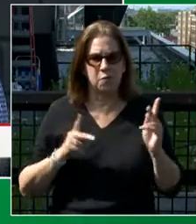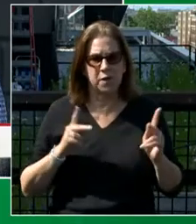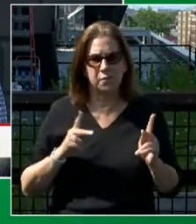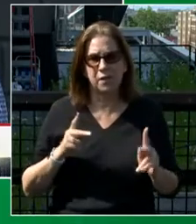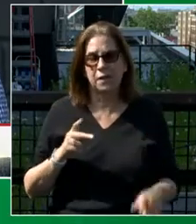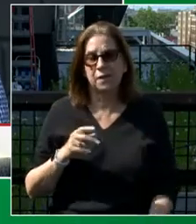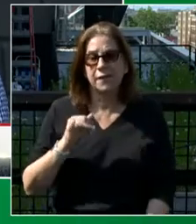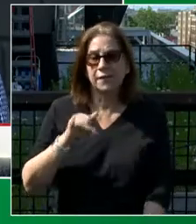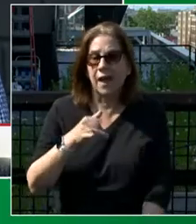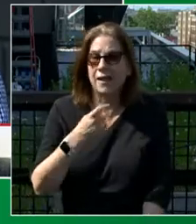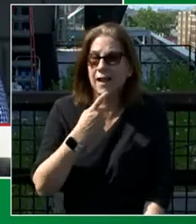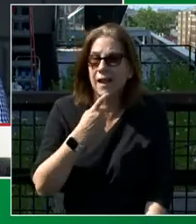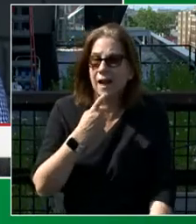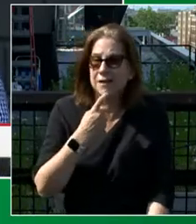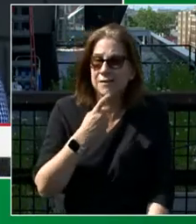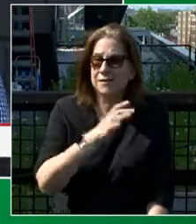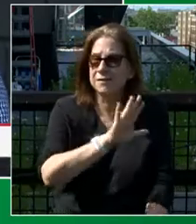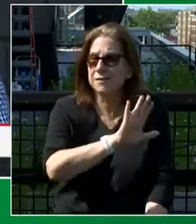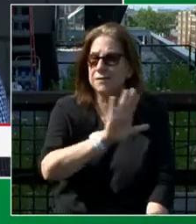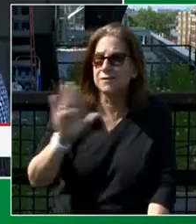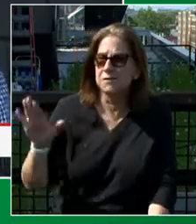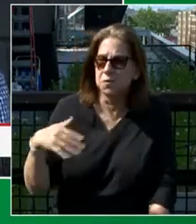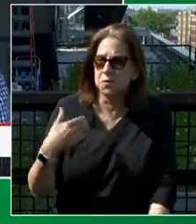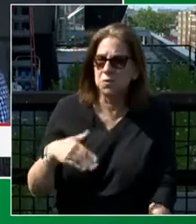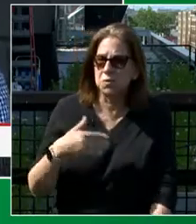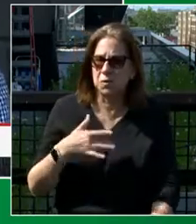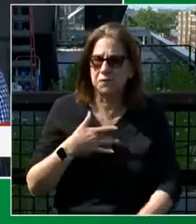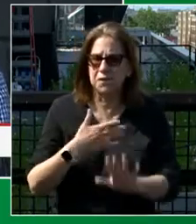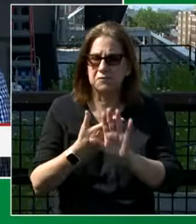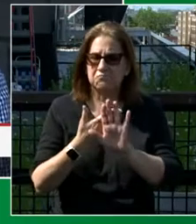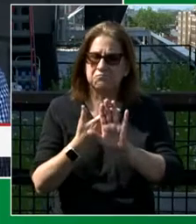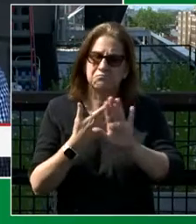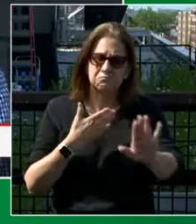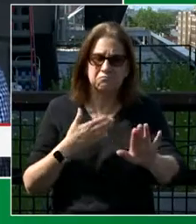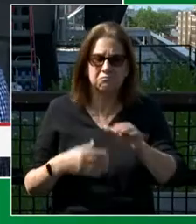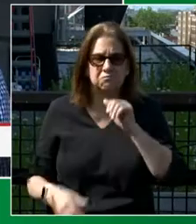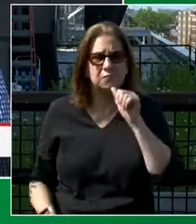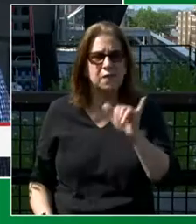to kind of say hi, how are you, kind of really hear people around that.